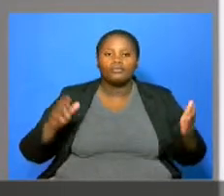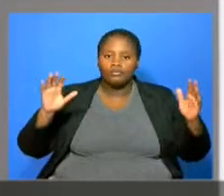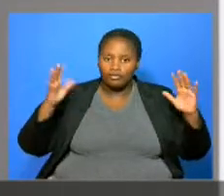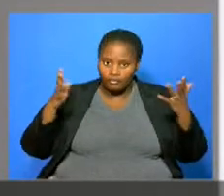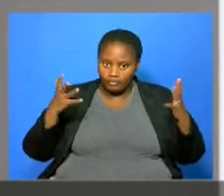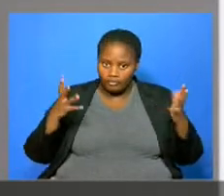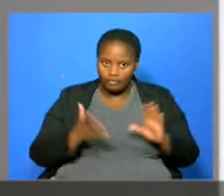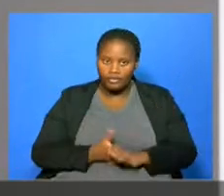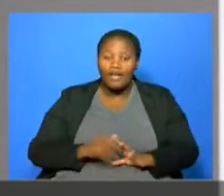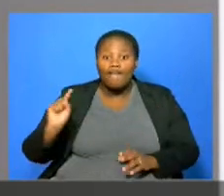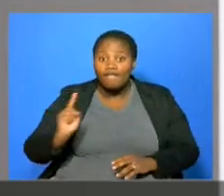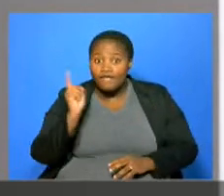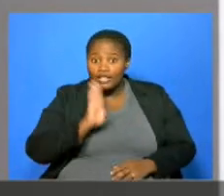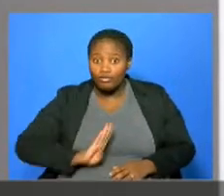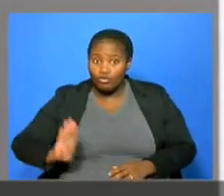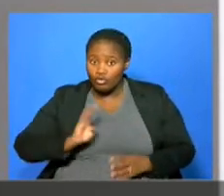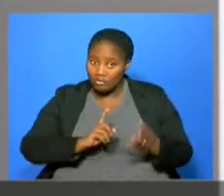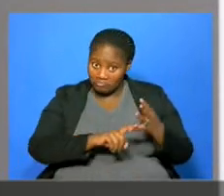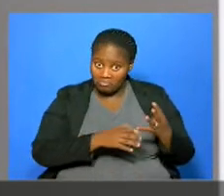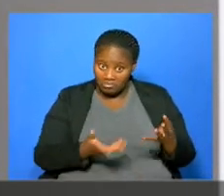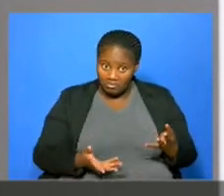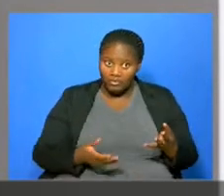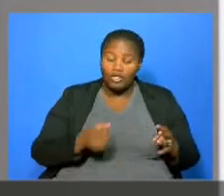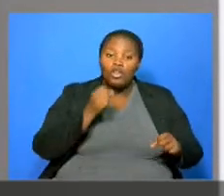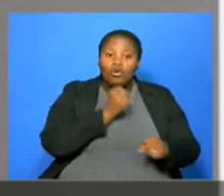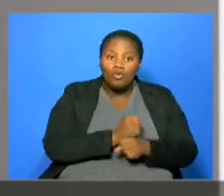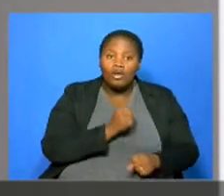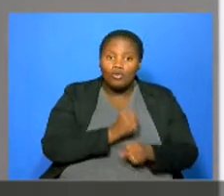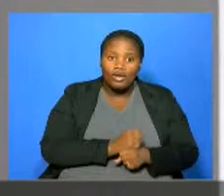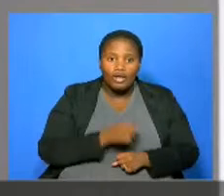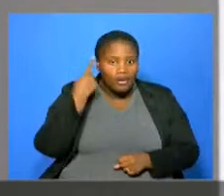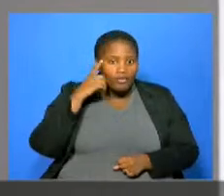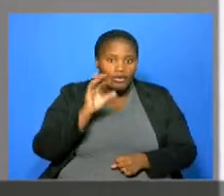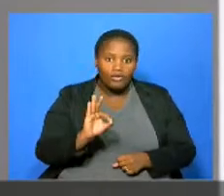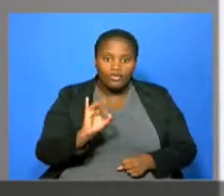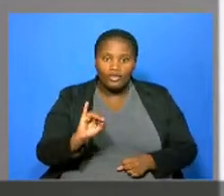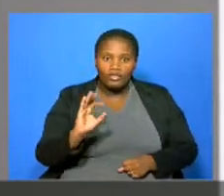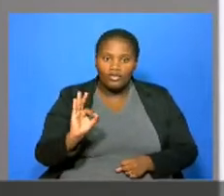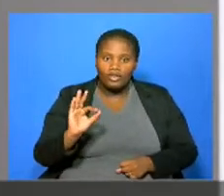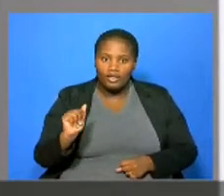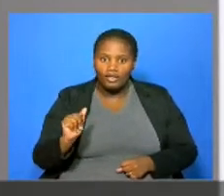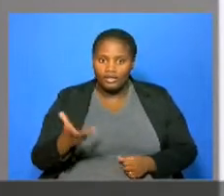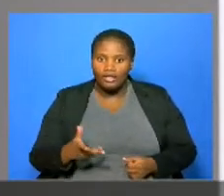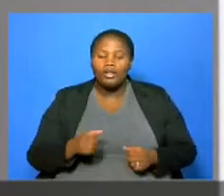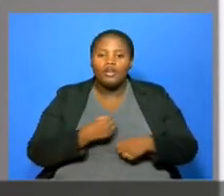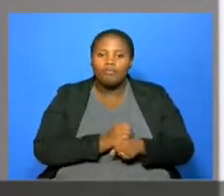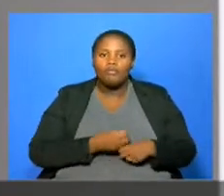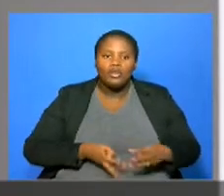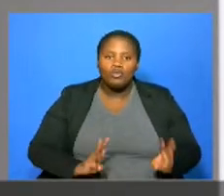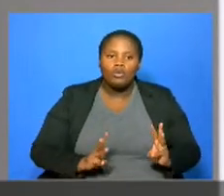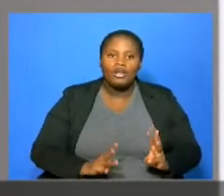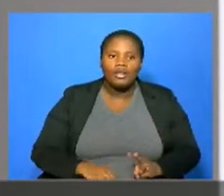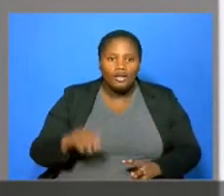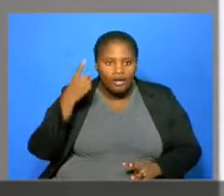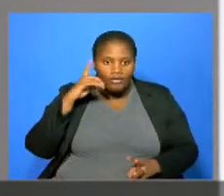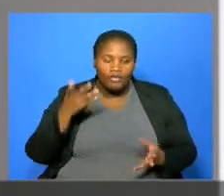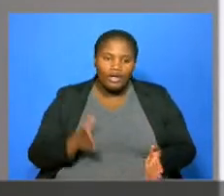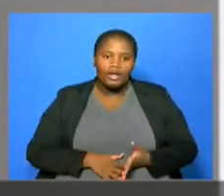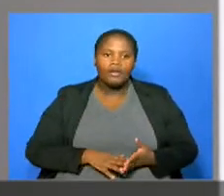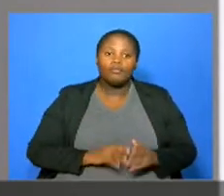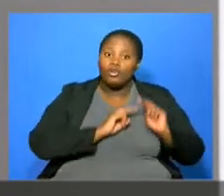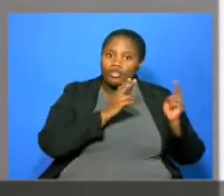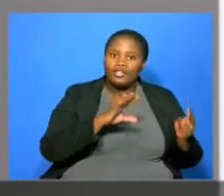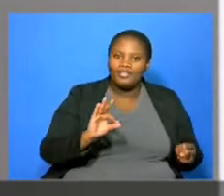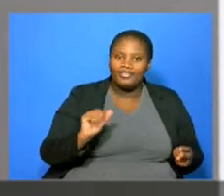applause. And the first Botswana to work for FIFA. So he has paved way for Refani